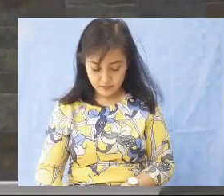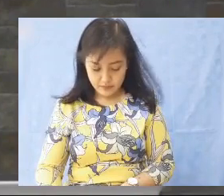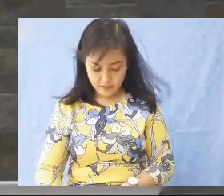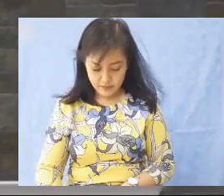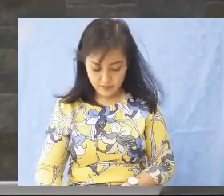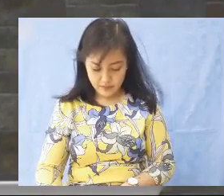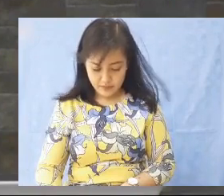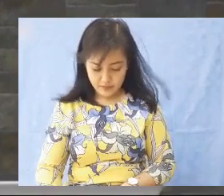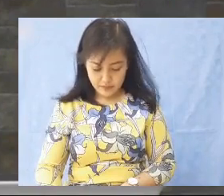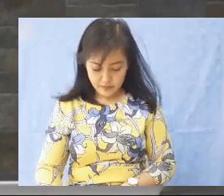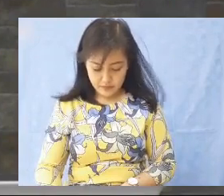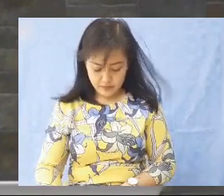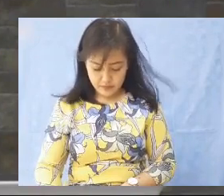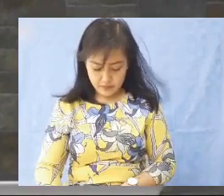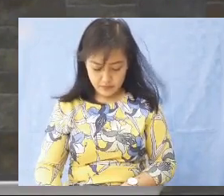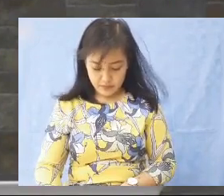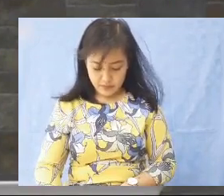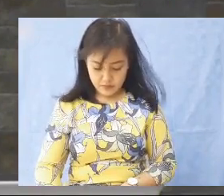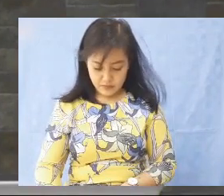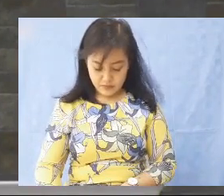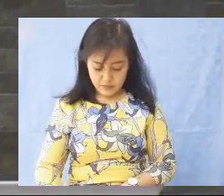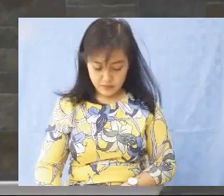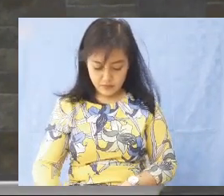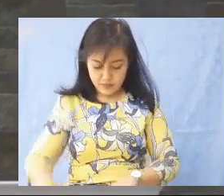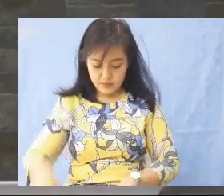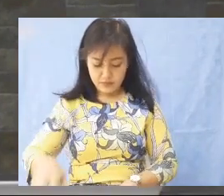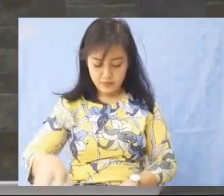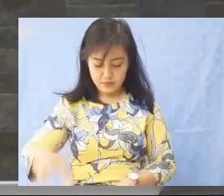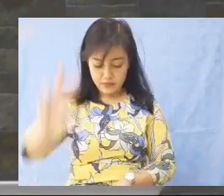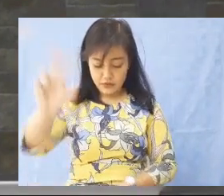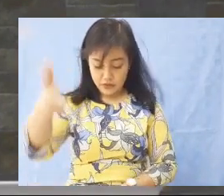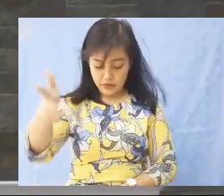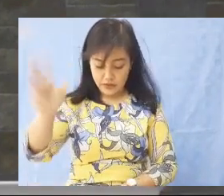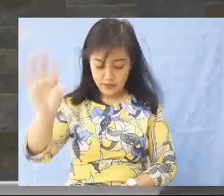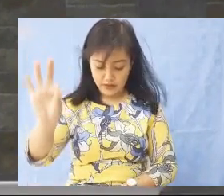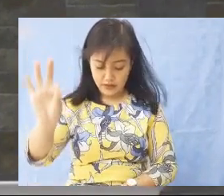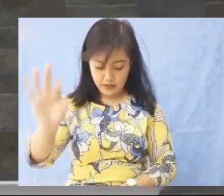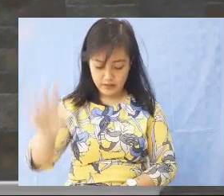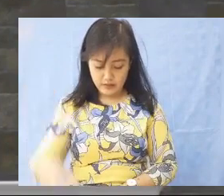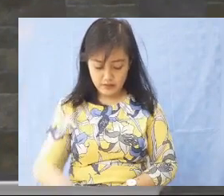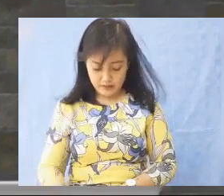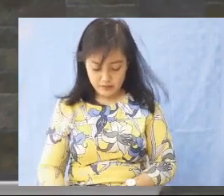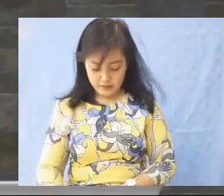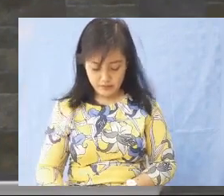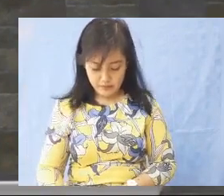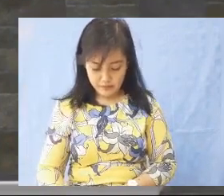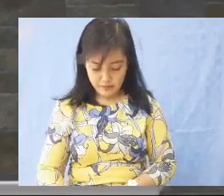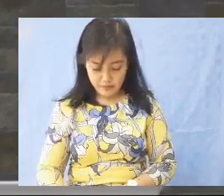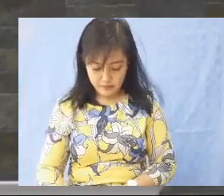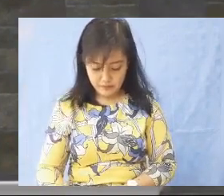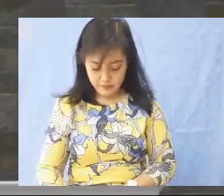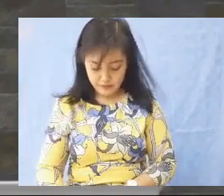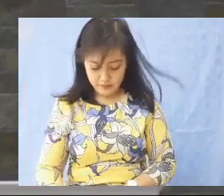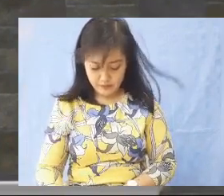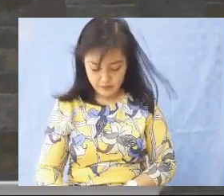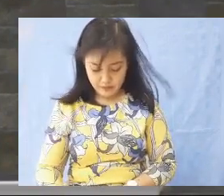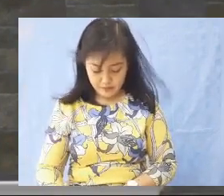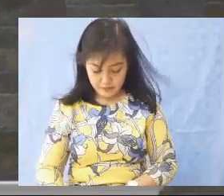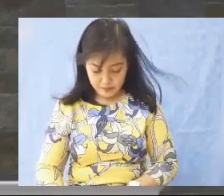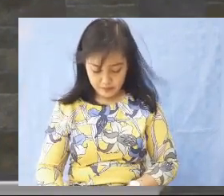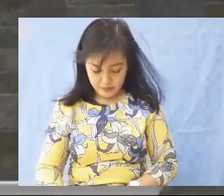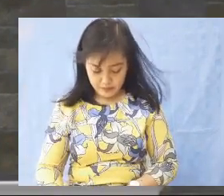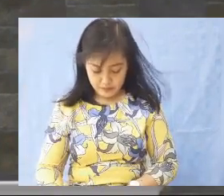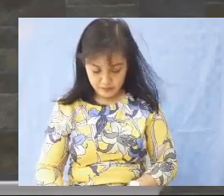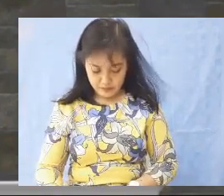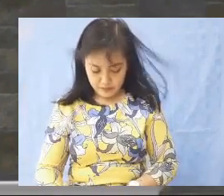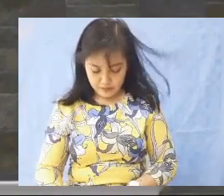flow rivers of living water. Verse 39, but this spake he of the Spirit, which they that